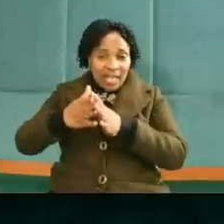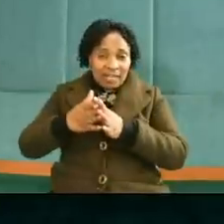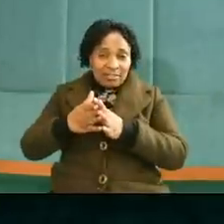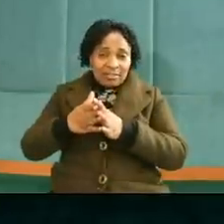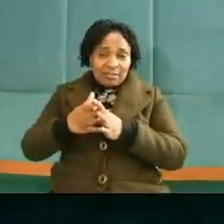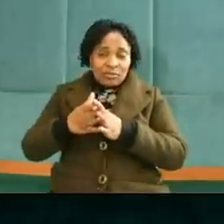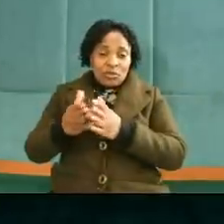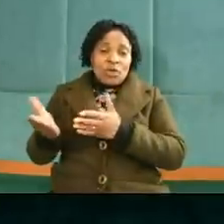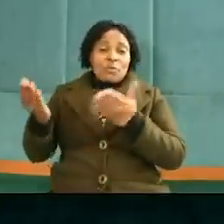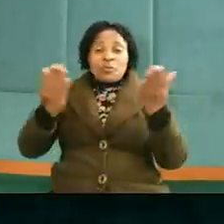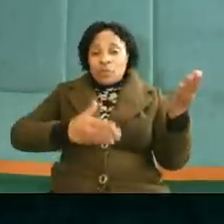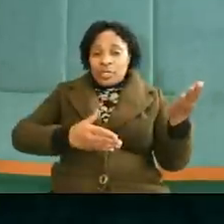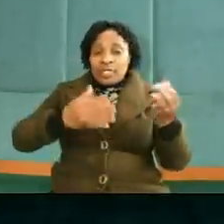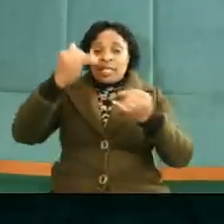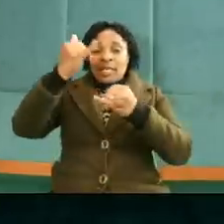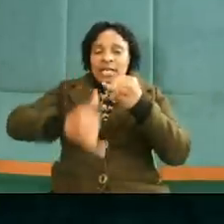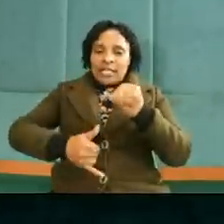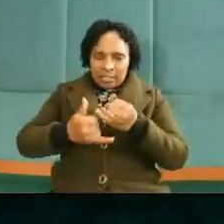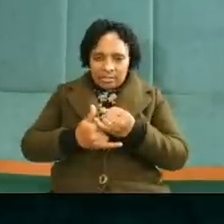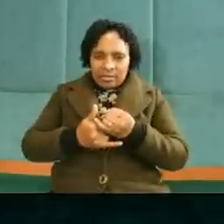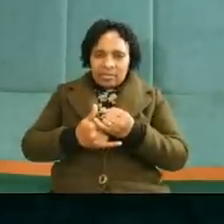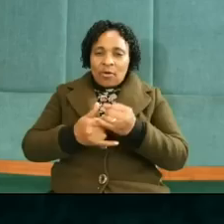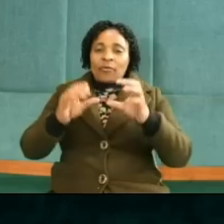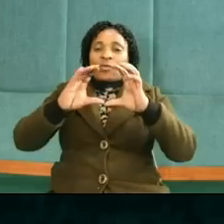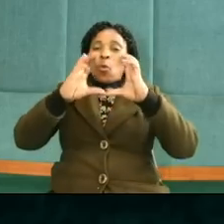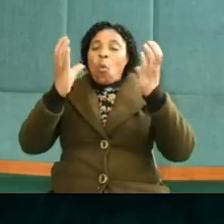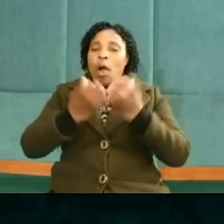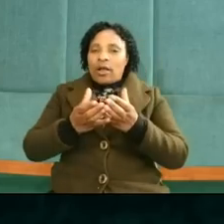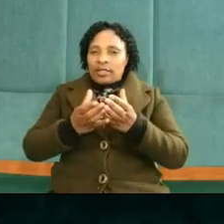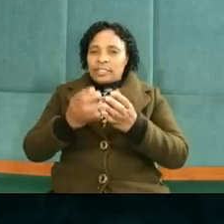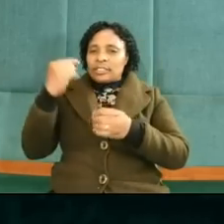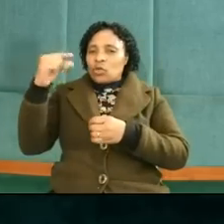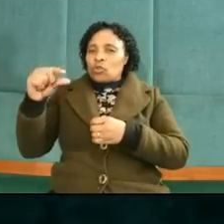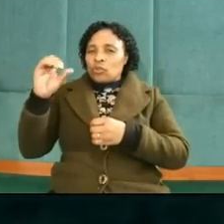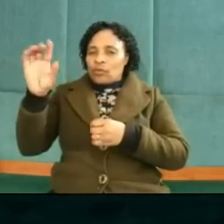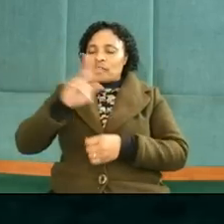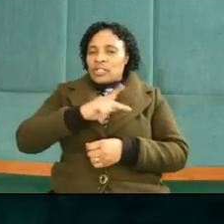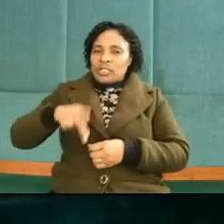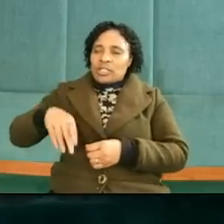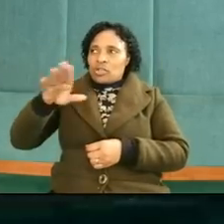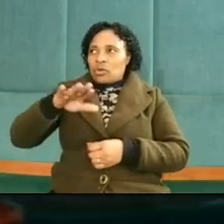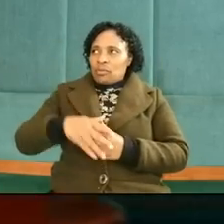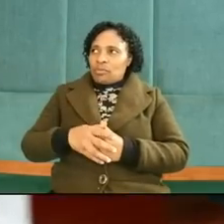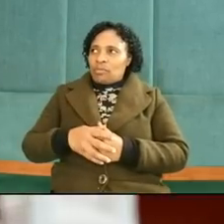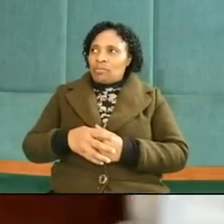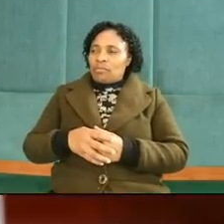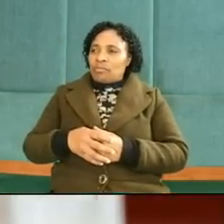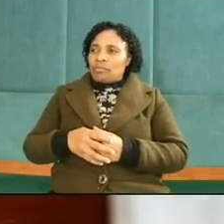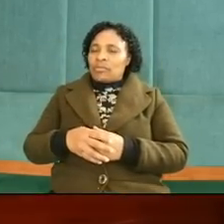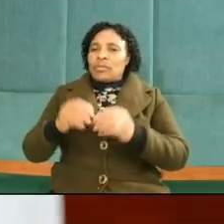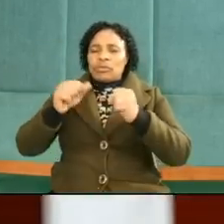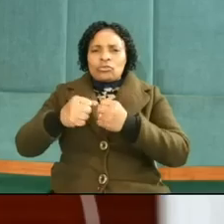the end on planet Earth is the gospel of the kingdom. What is that? Well, they told us in school